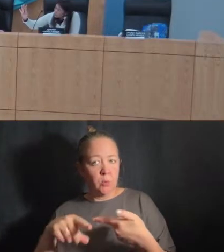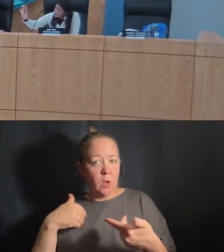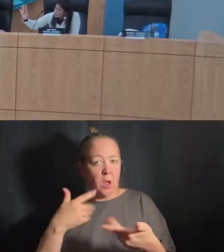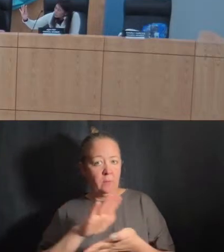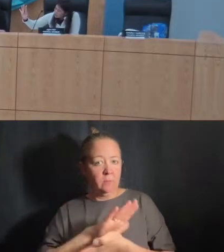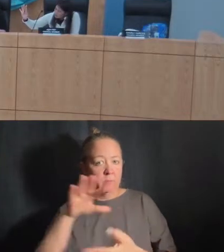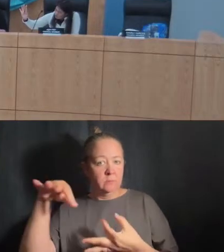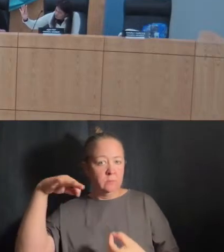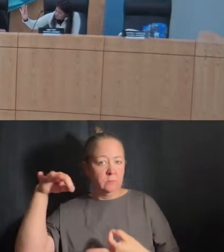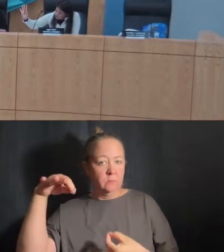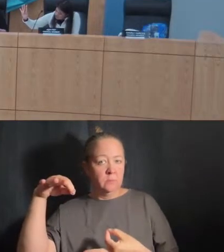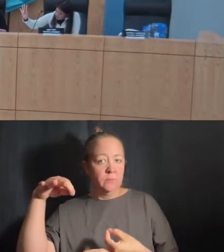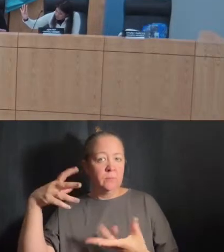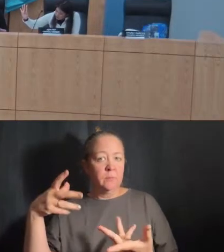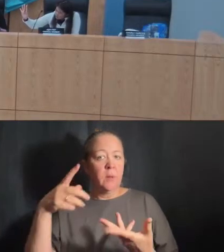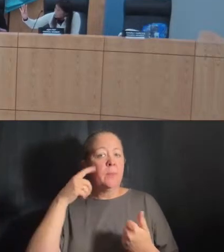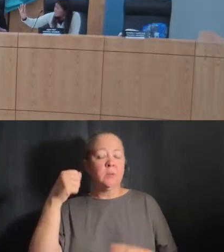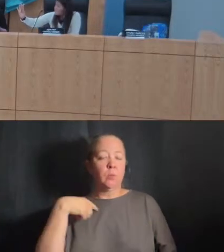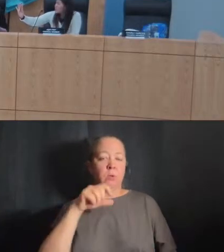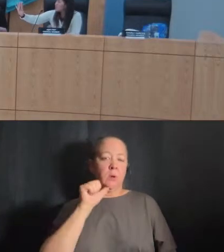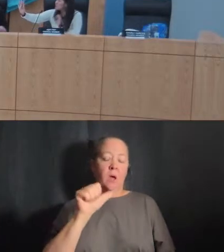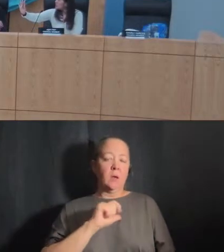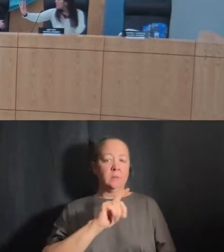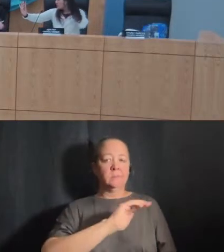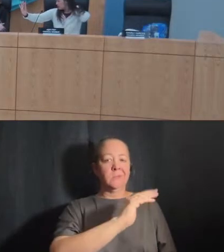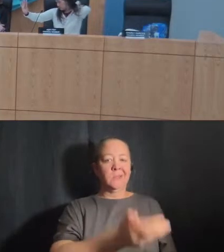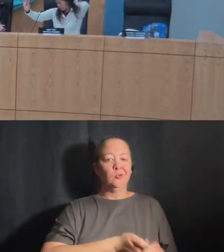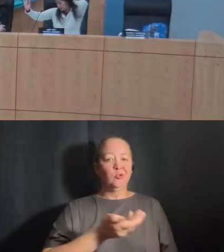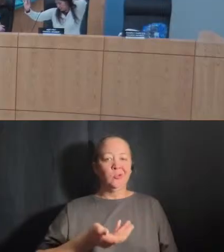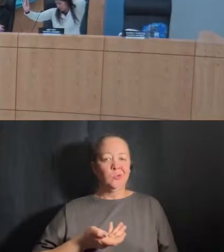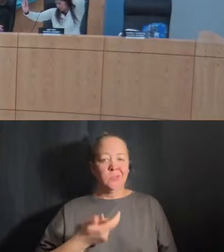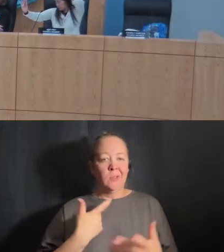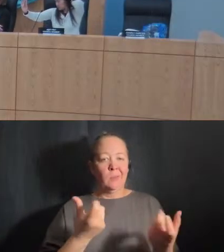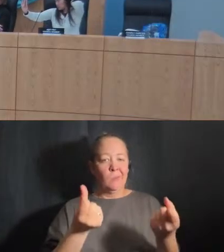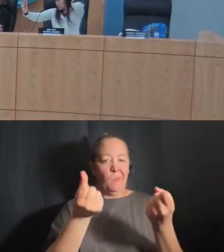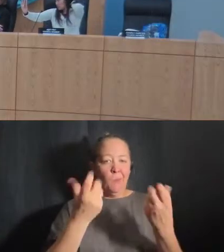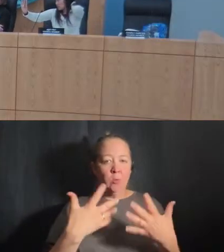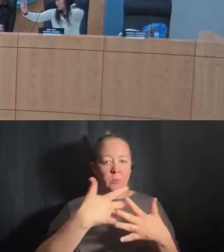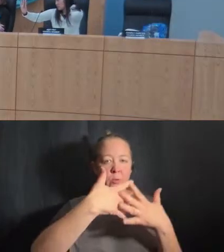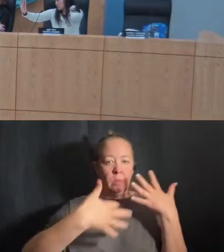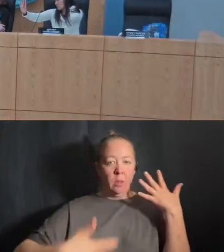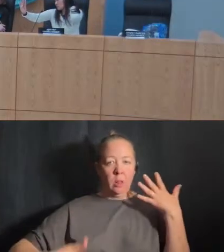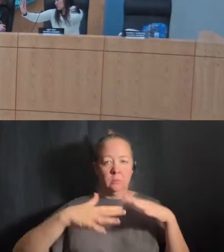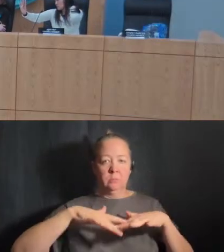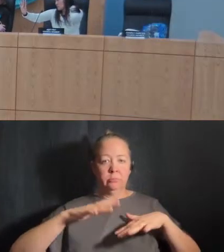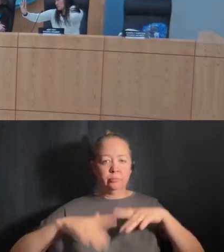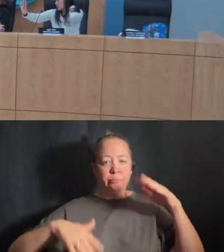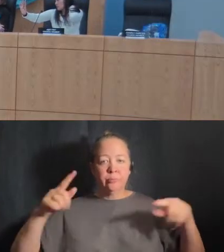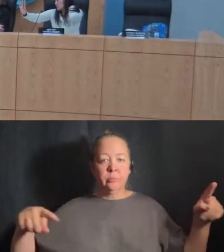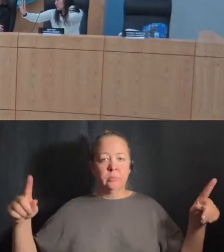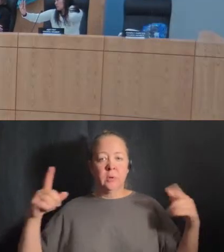Because we're not introducing multiple budgets on next Thursday. So, I mean, I'm not arguing